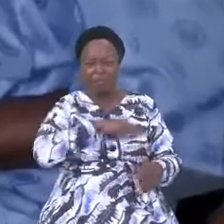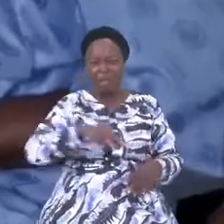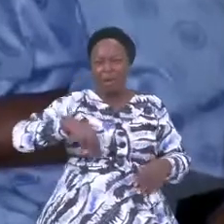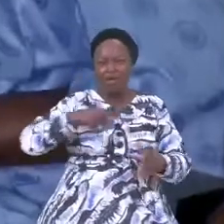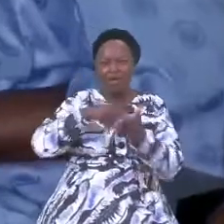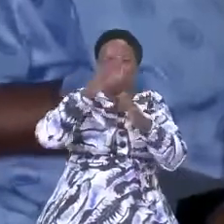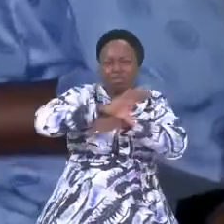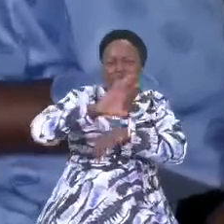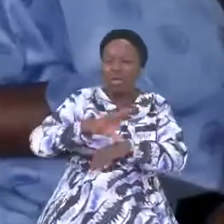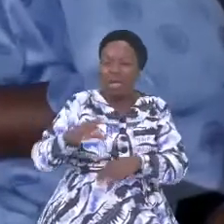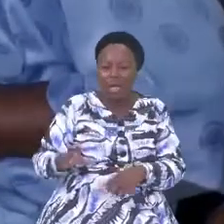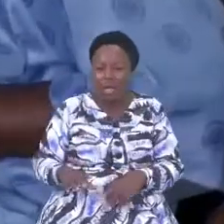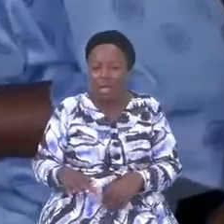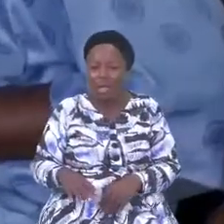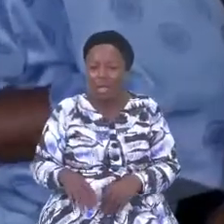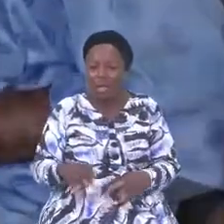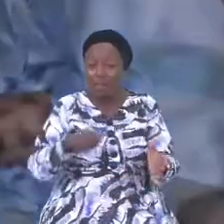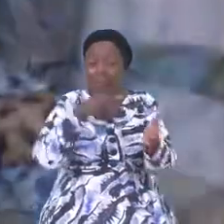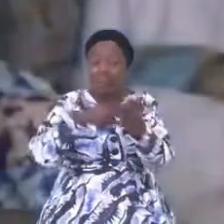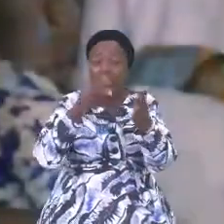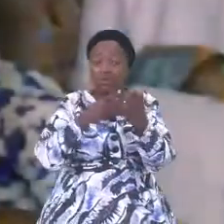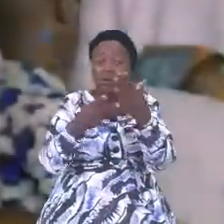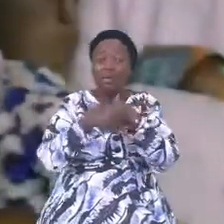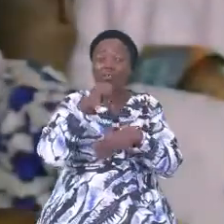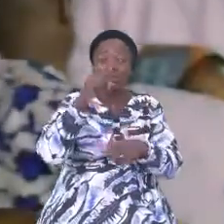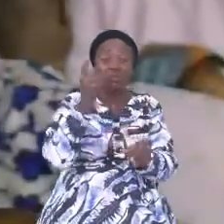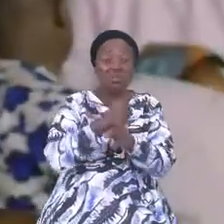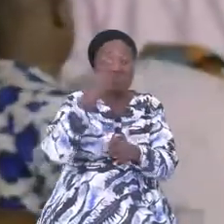Submit all the necessary information